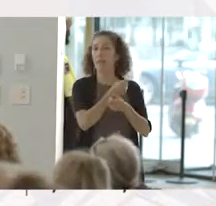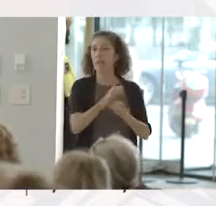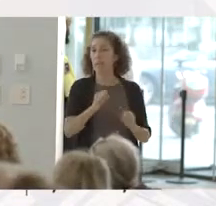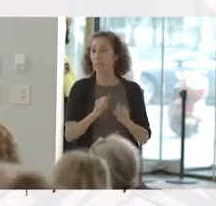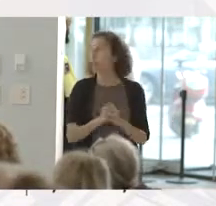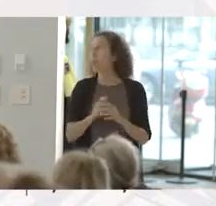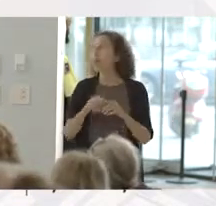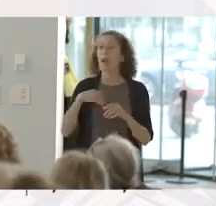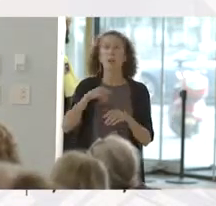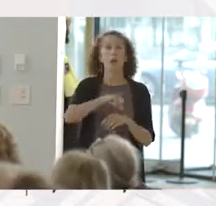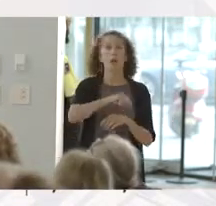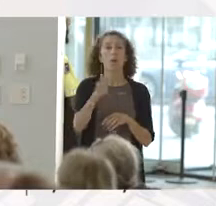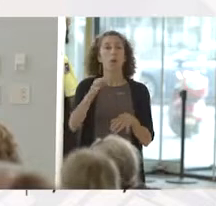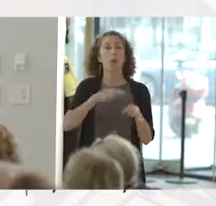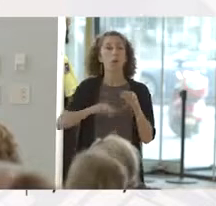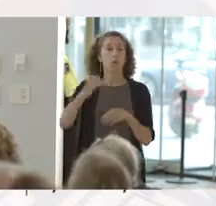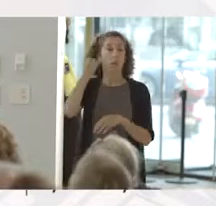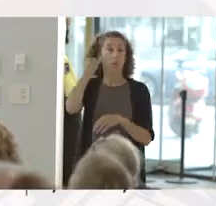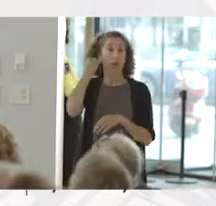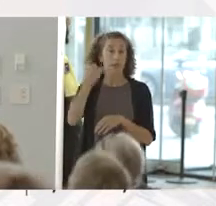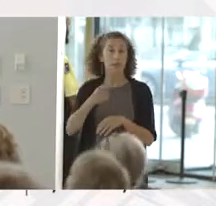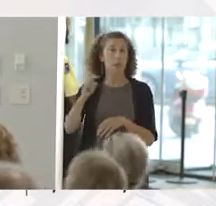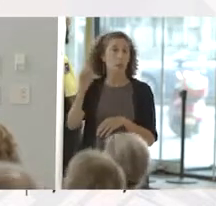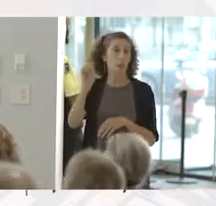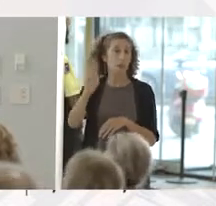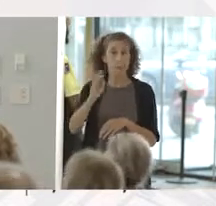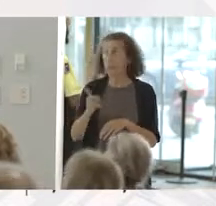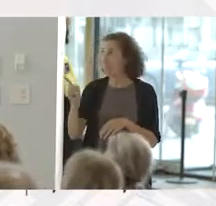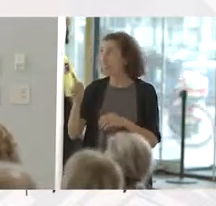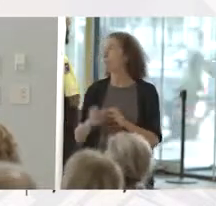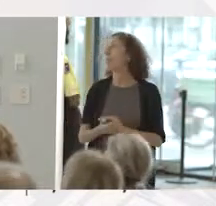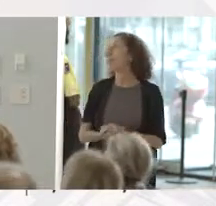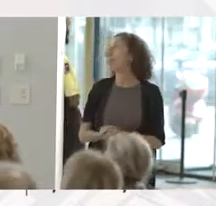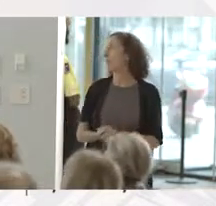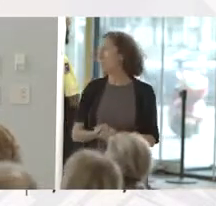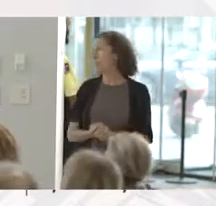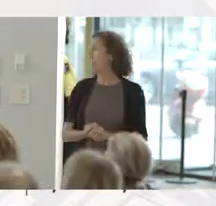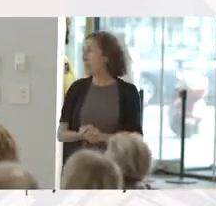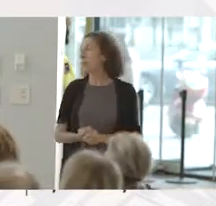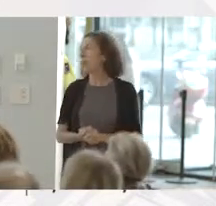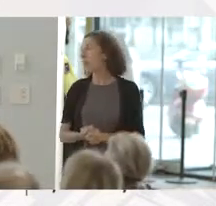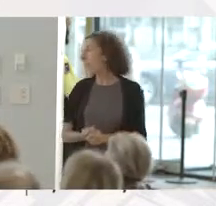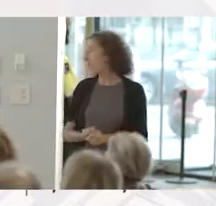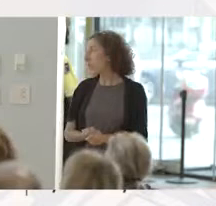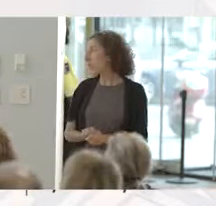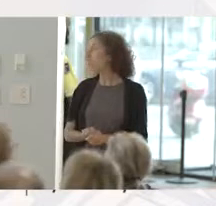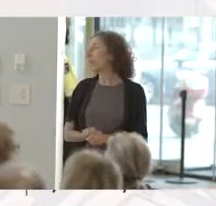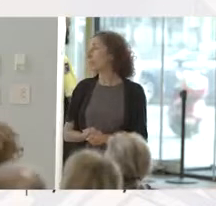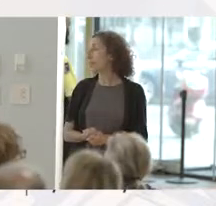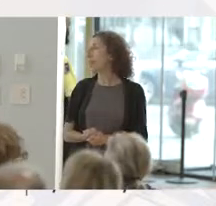alternatives here, which is 1B, the Chambers Street alignment. We've kind of rotated around here, so now we're looking